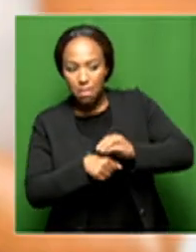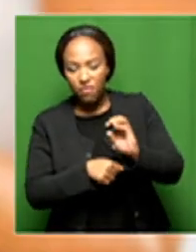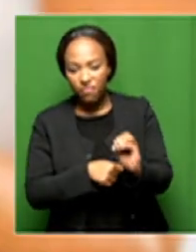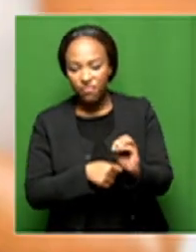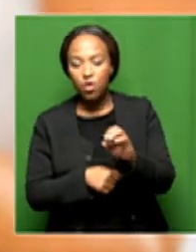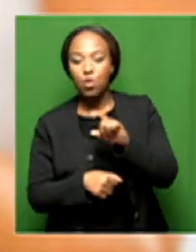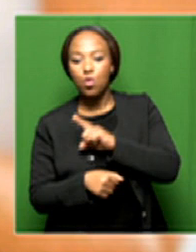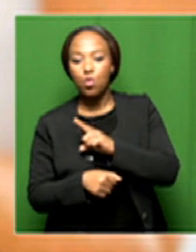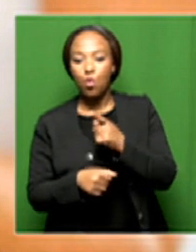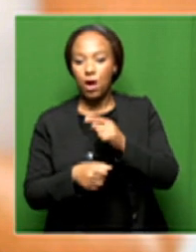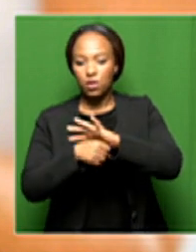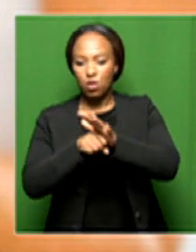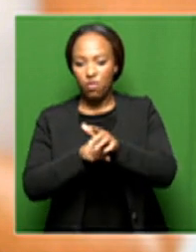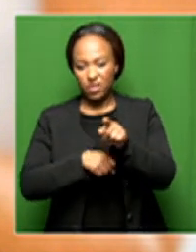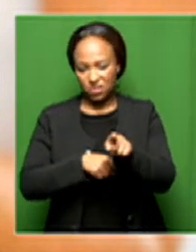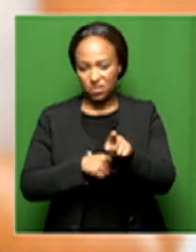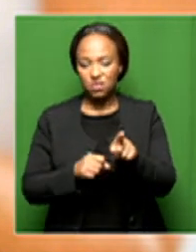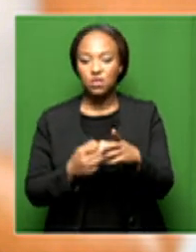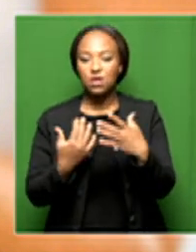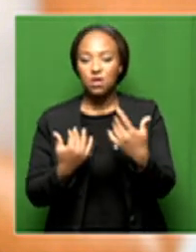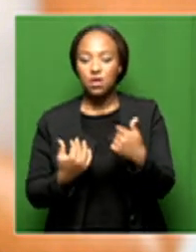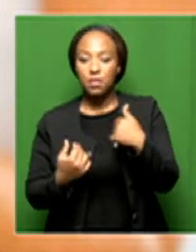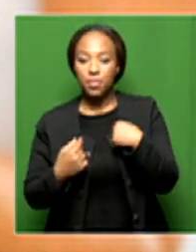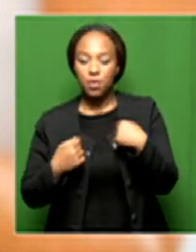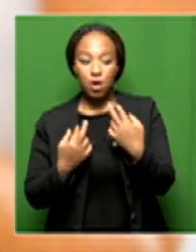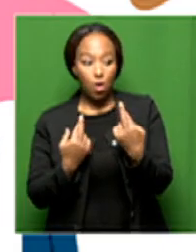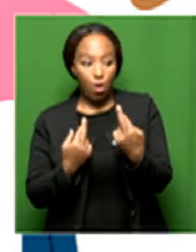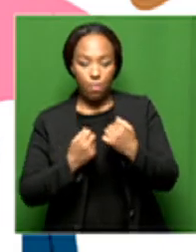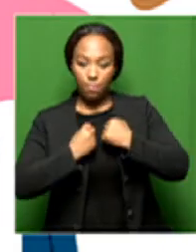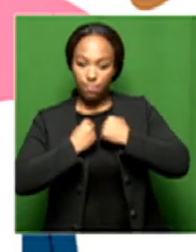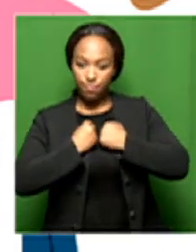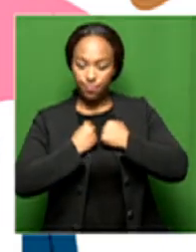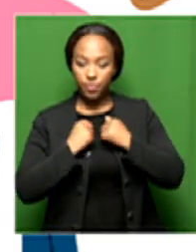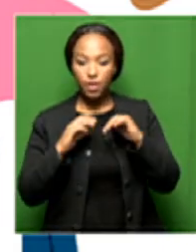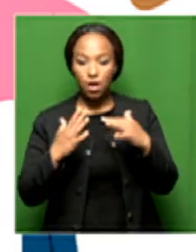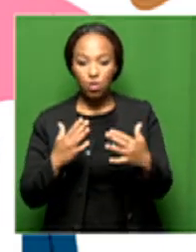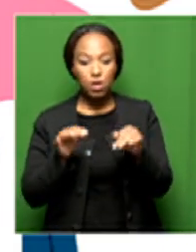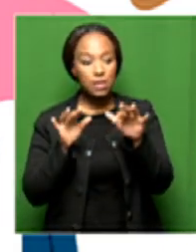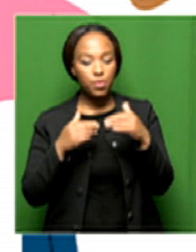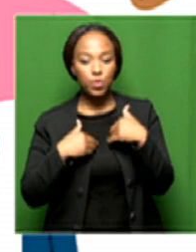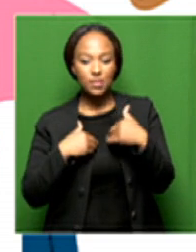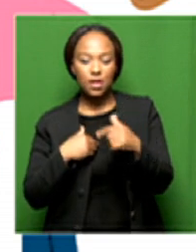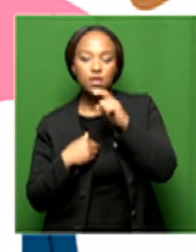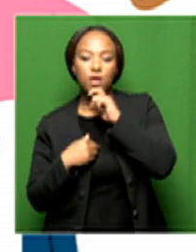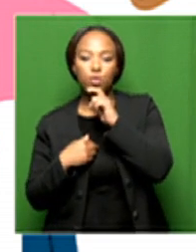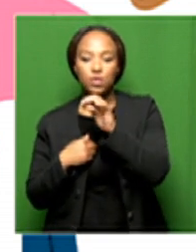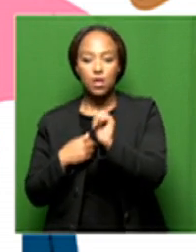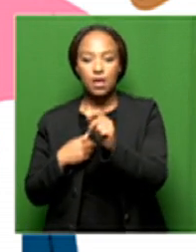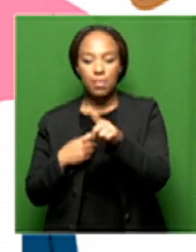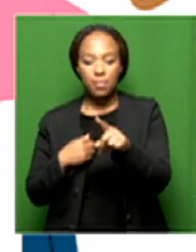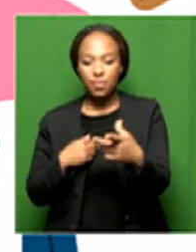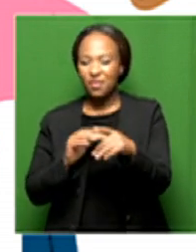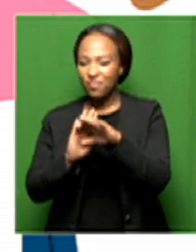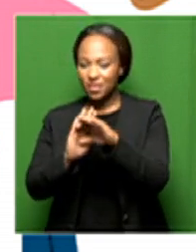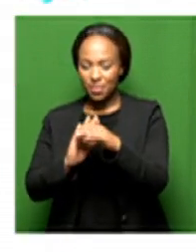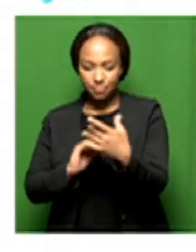crisis because of COVID-19. So our hope is that people will start using this. And say, for